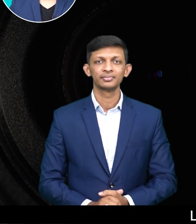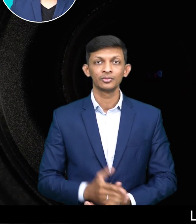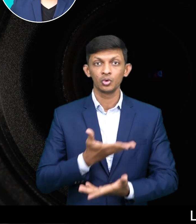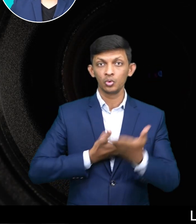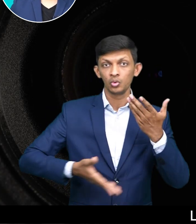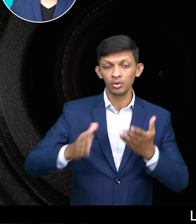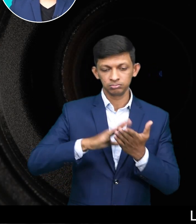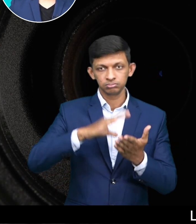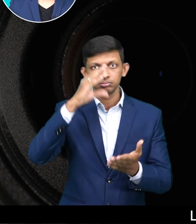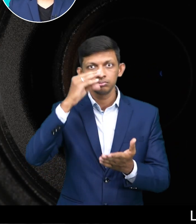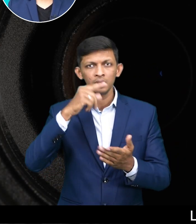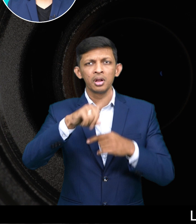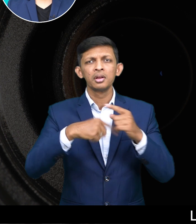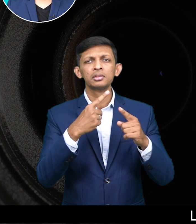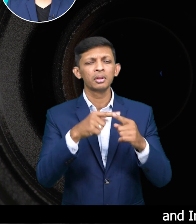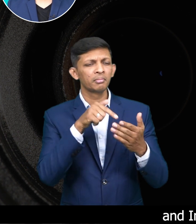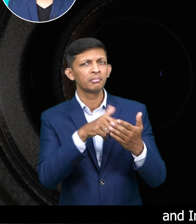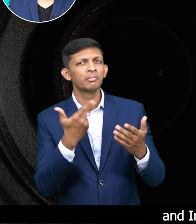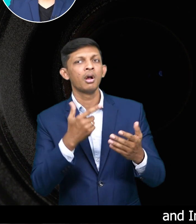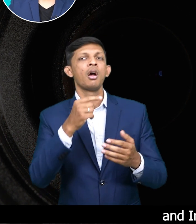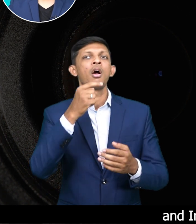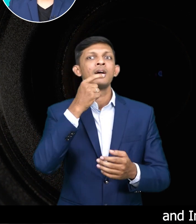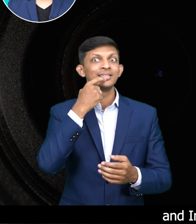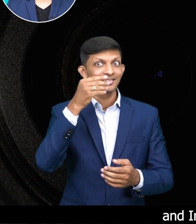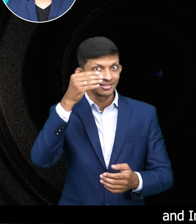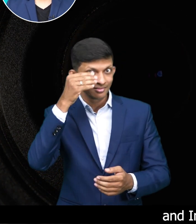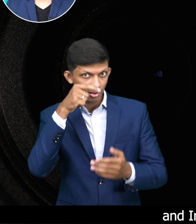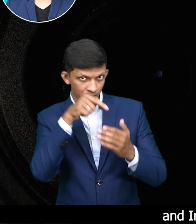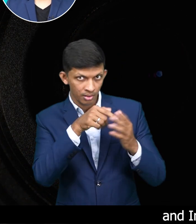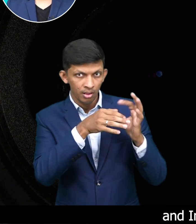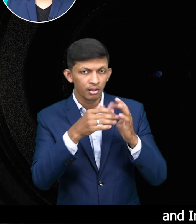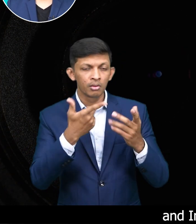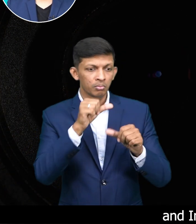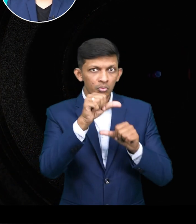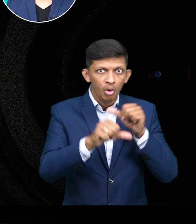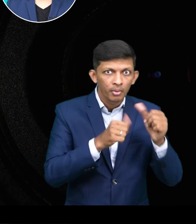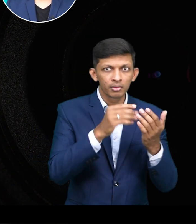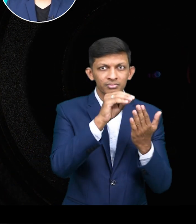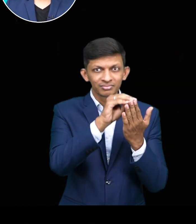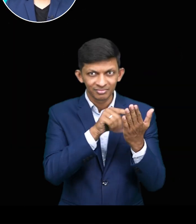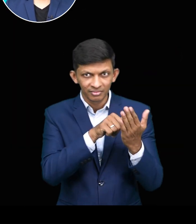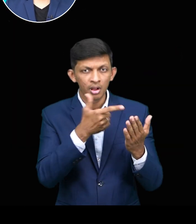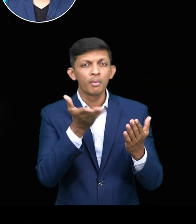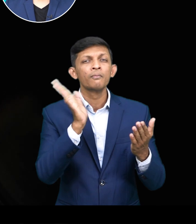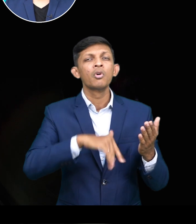Let us learn about lens and image formation by the lens from the